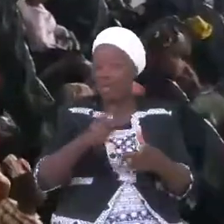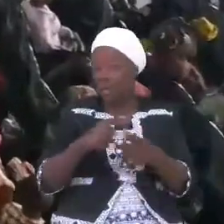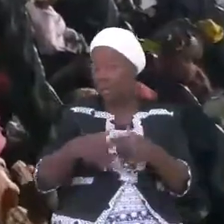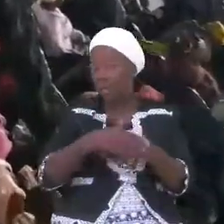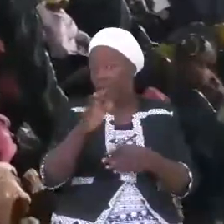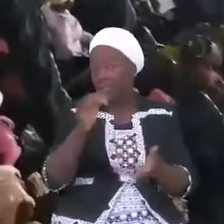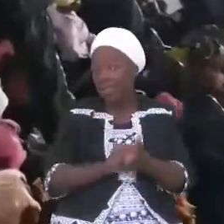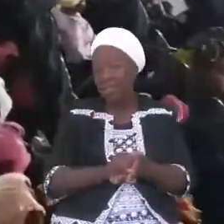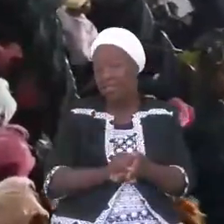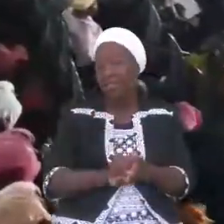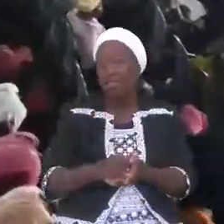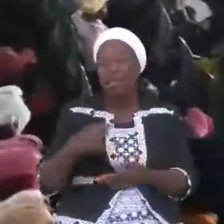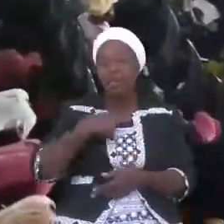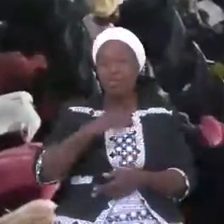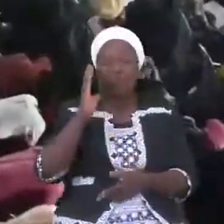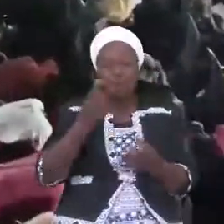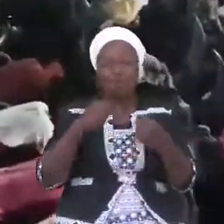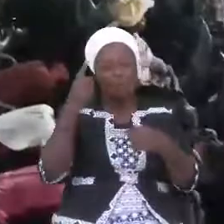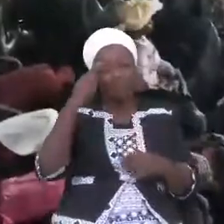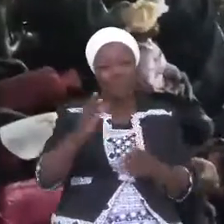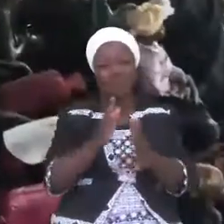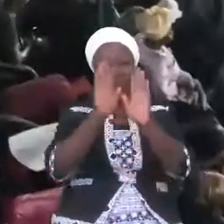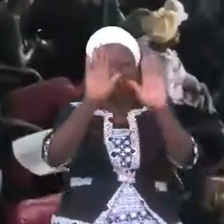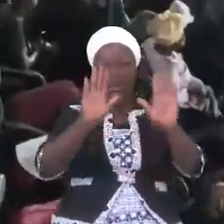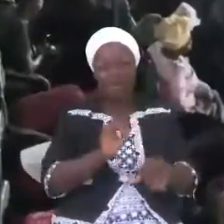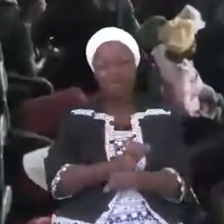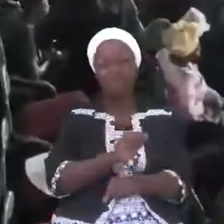that, we'll come for the miracle prayer.